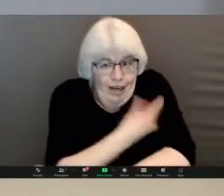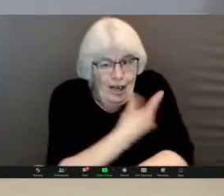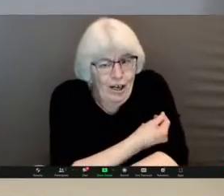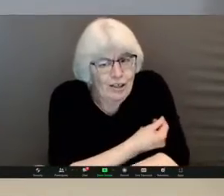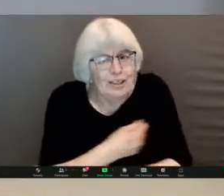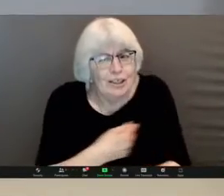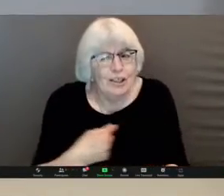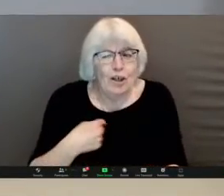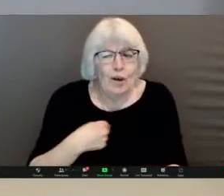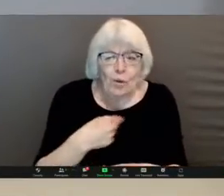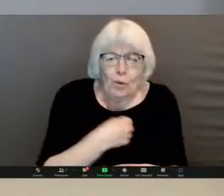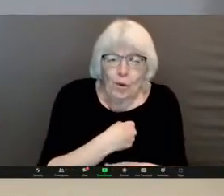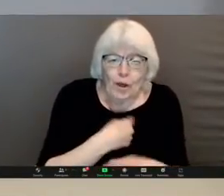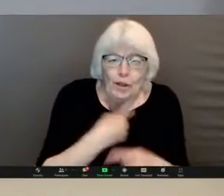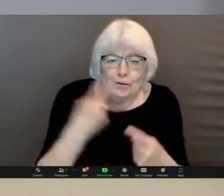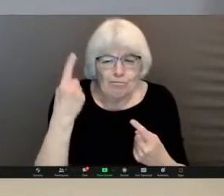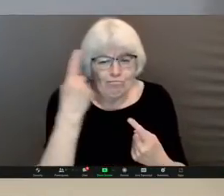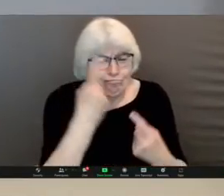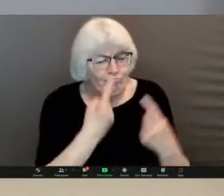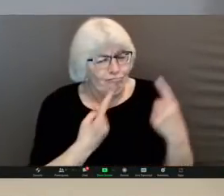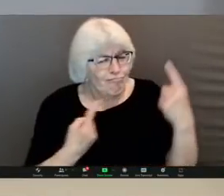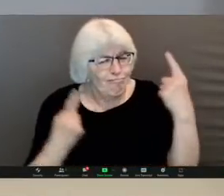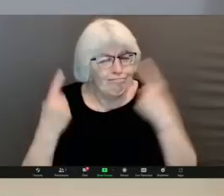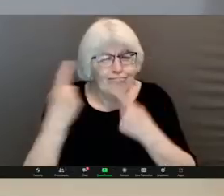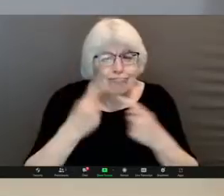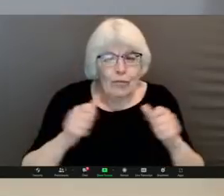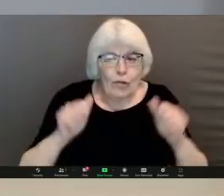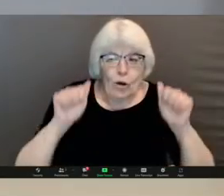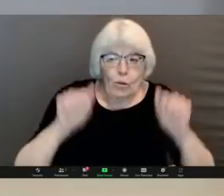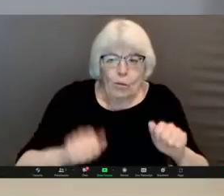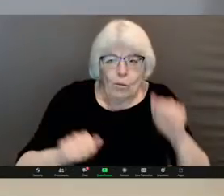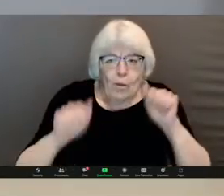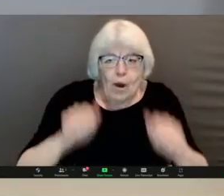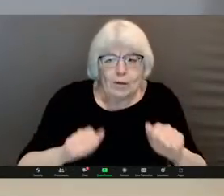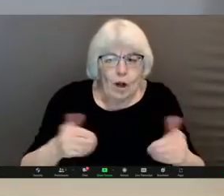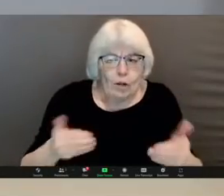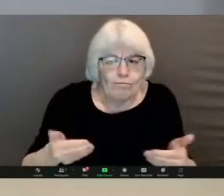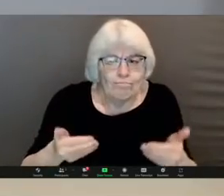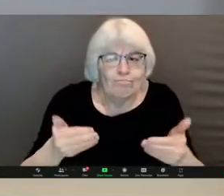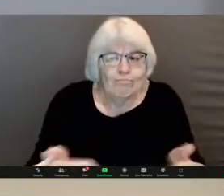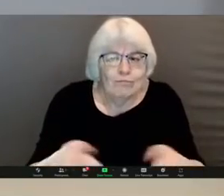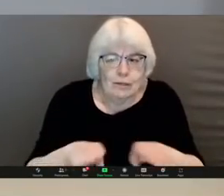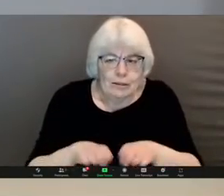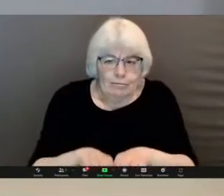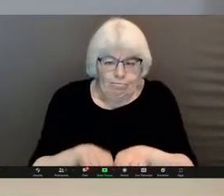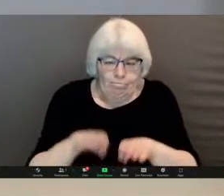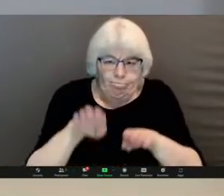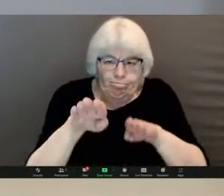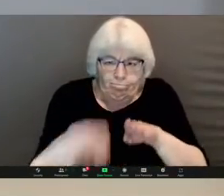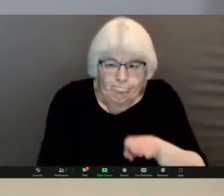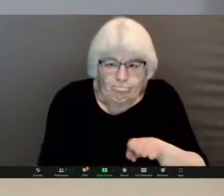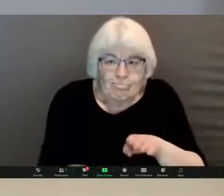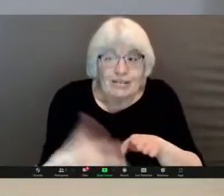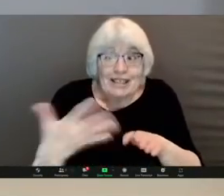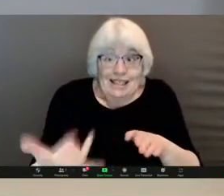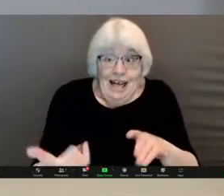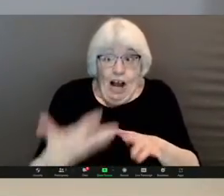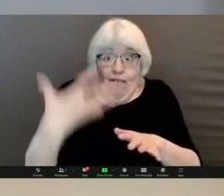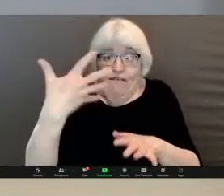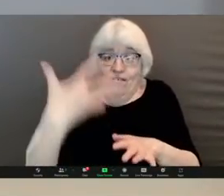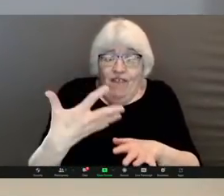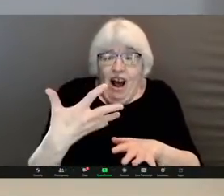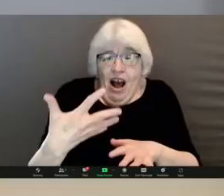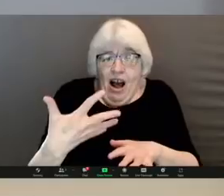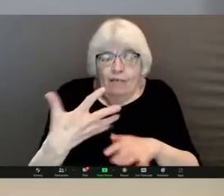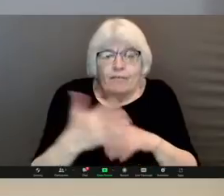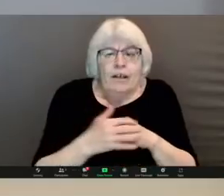and travel measures. It was clear when our plan was released that progressing through the 5 steps in the reopening plan would